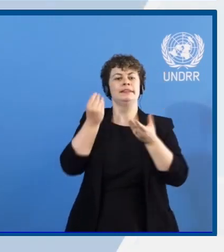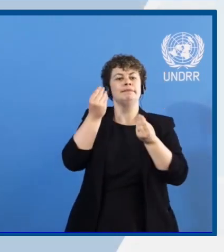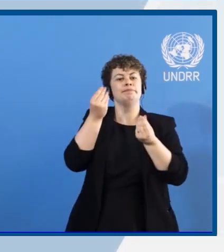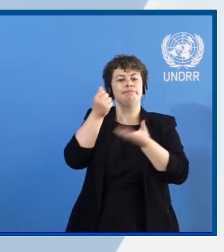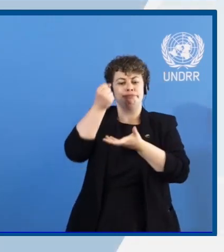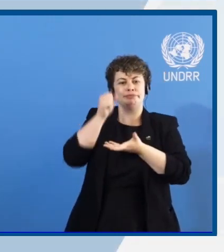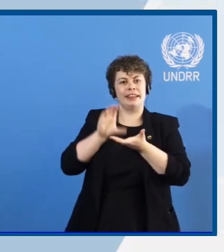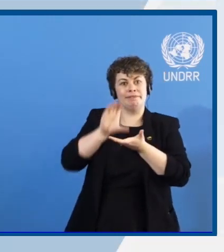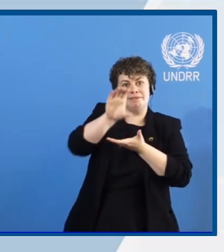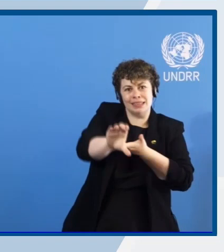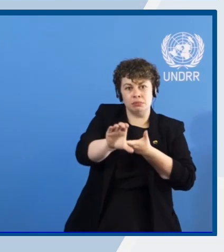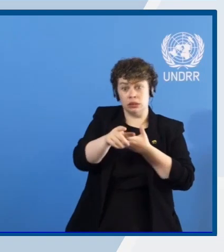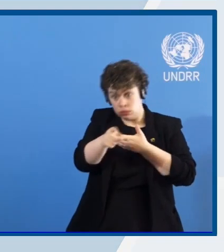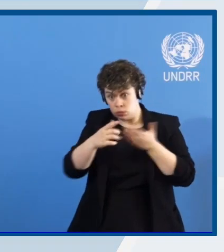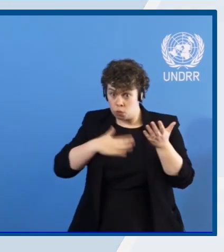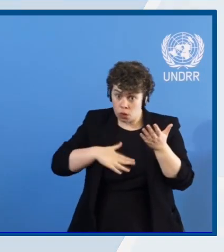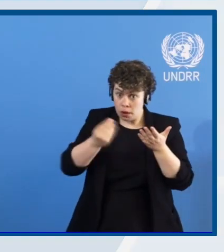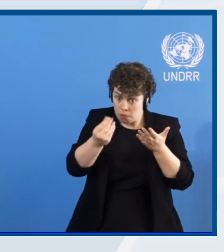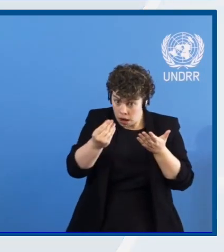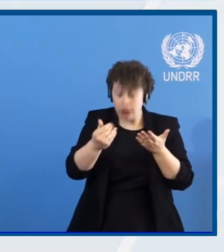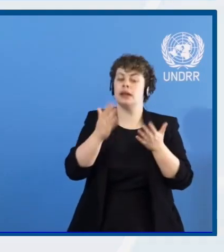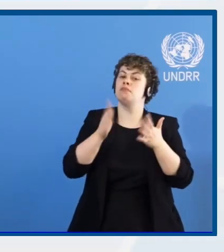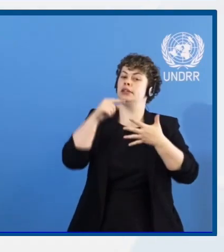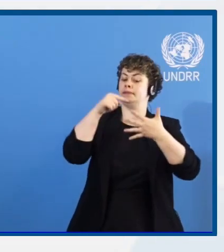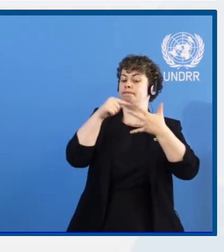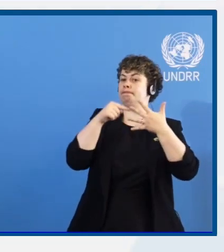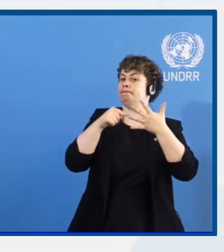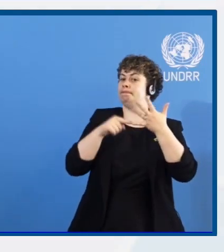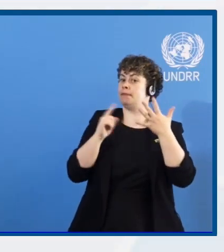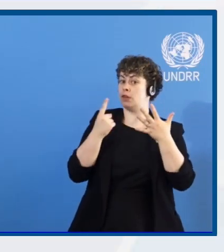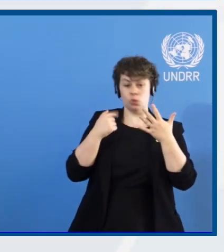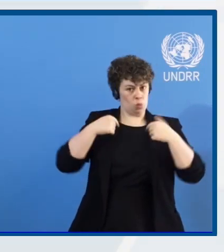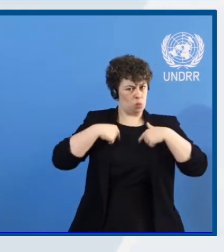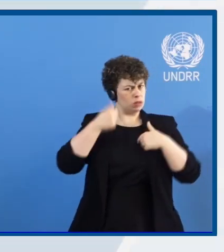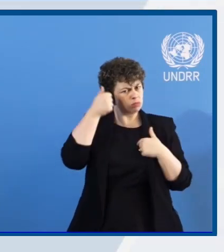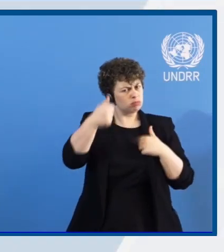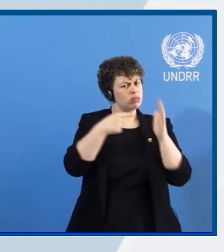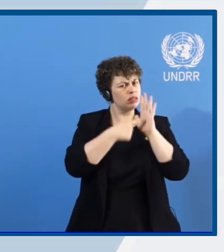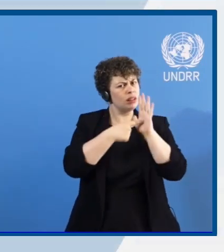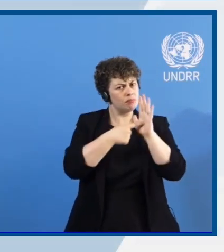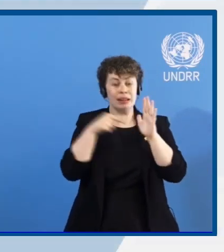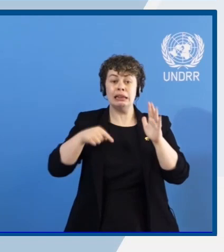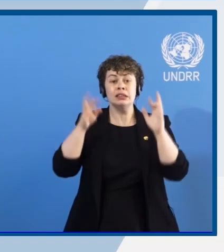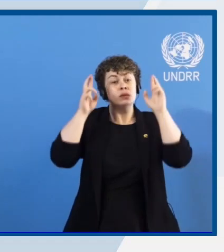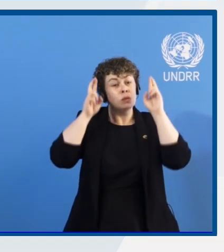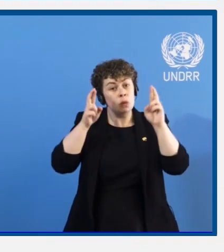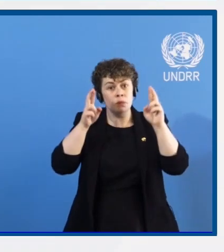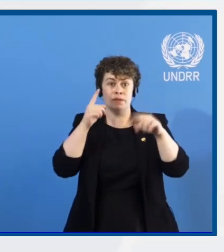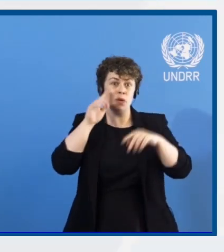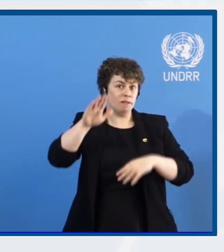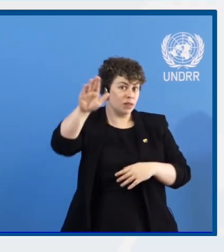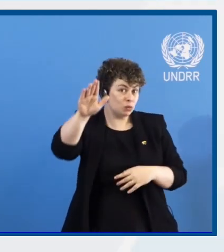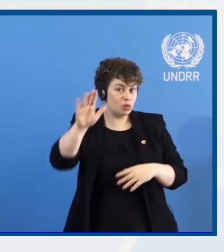So there are already extremely good examples that give us hope and give us light. And I know that World Bank